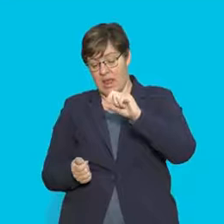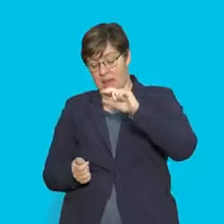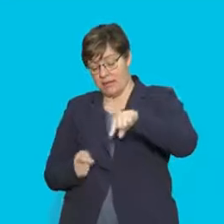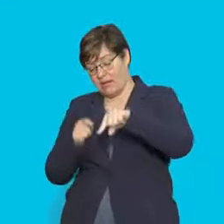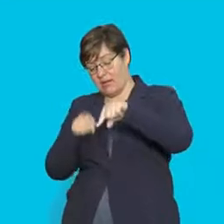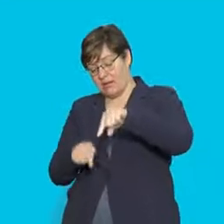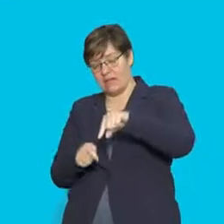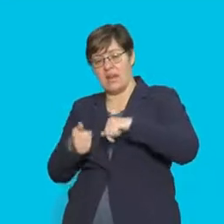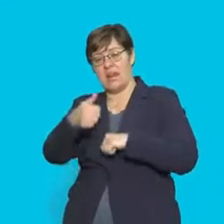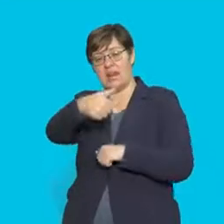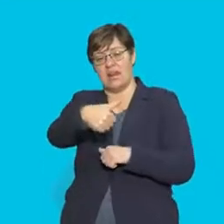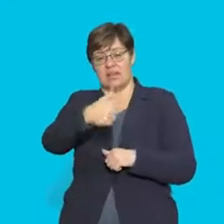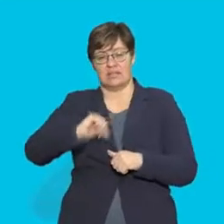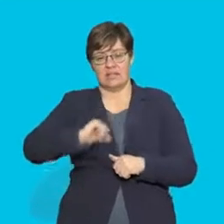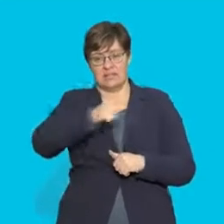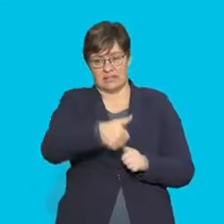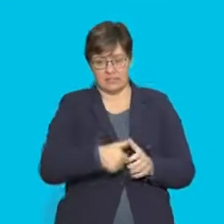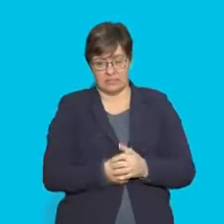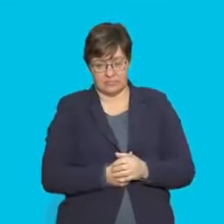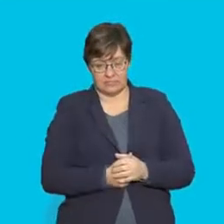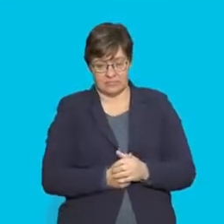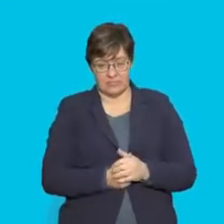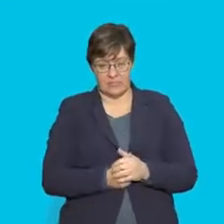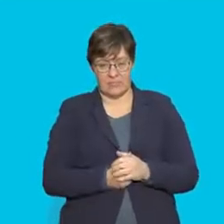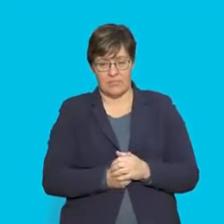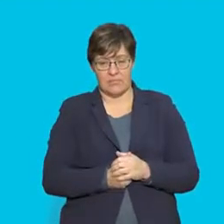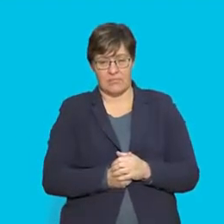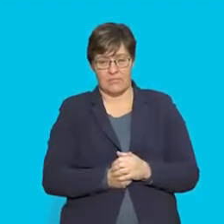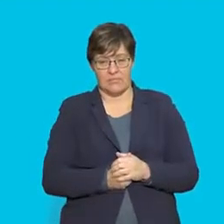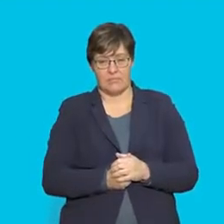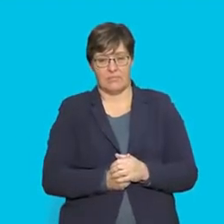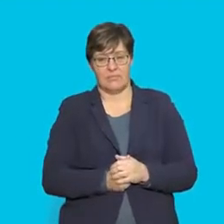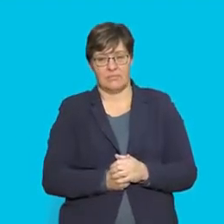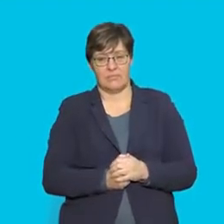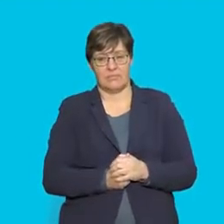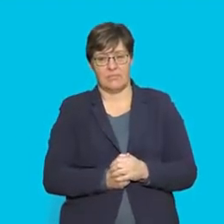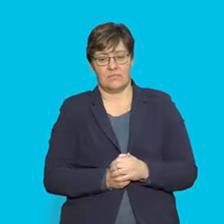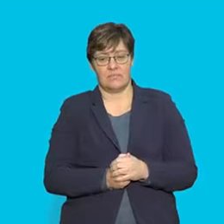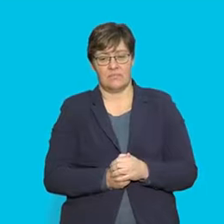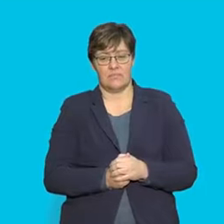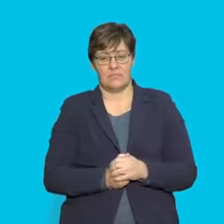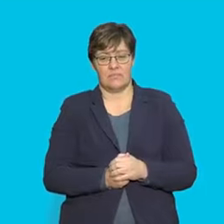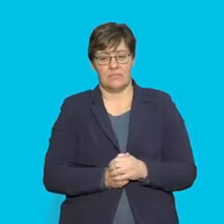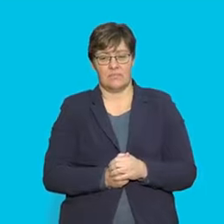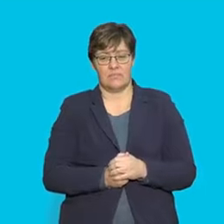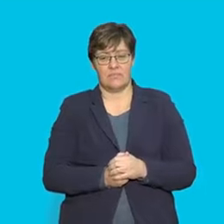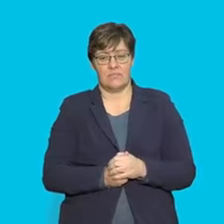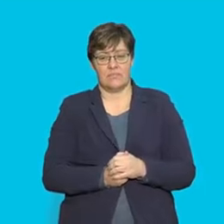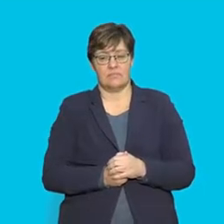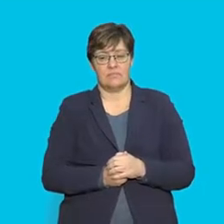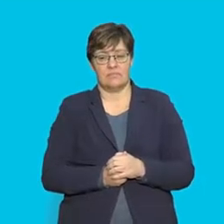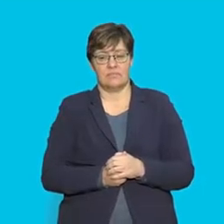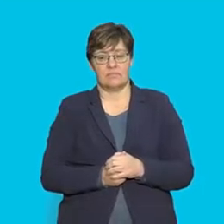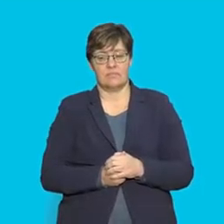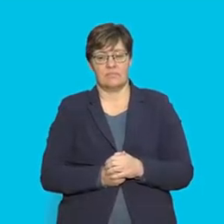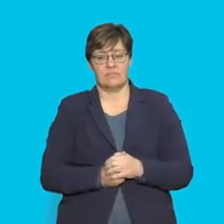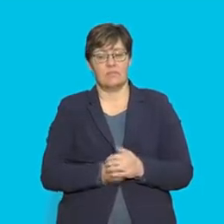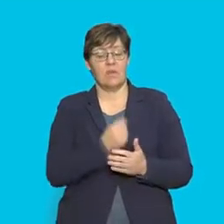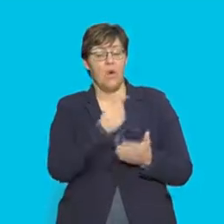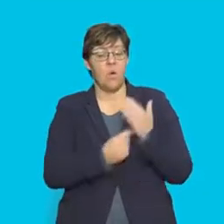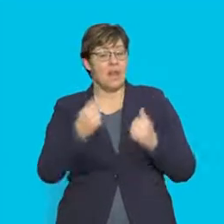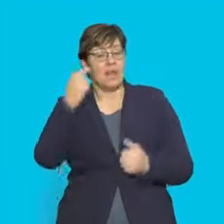things that you know, right? Adjacent angles on a straight line, right? You can only